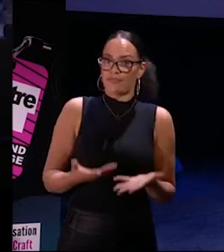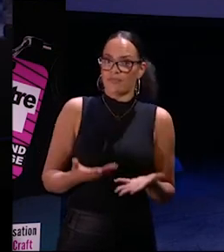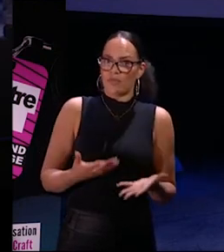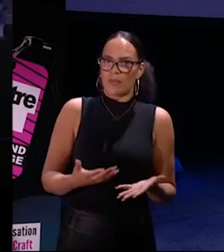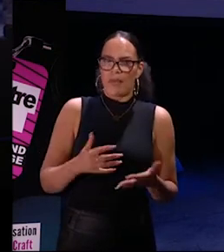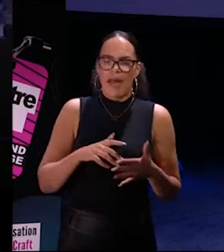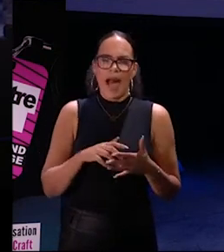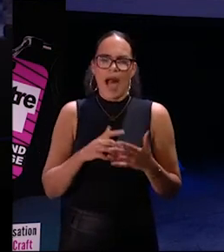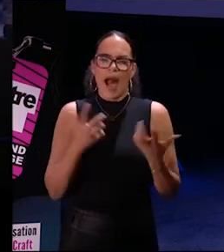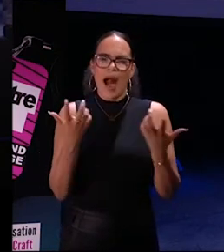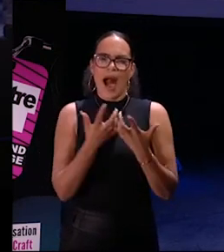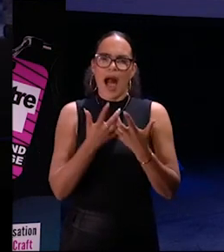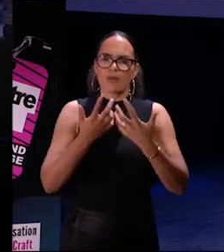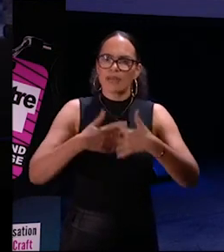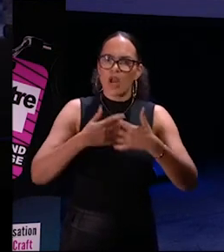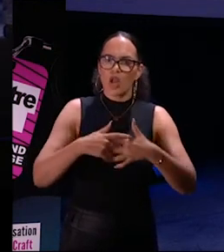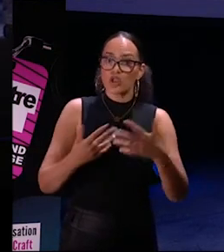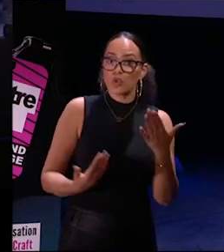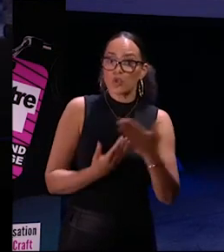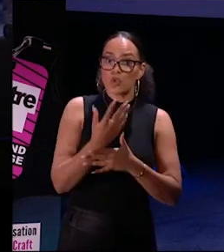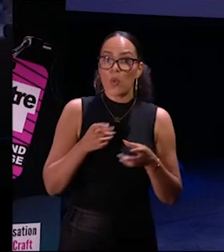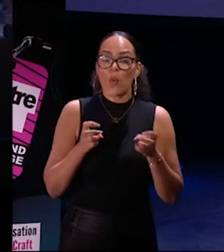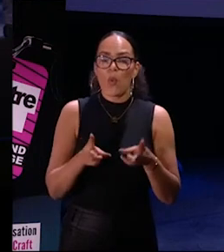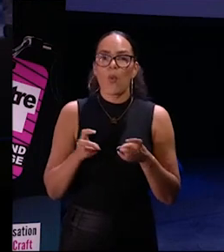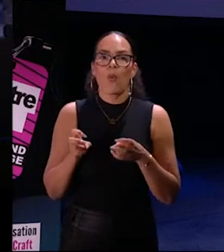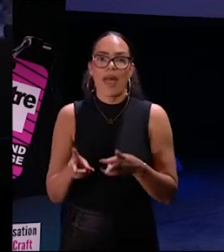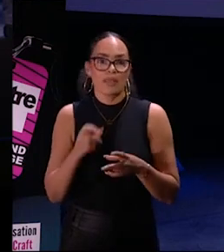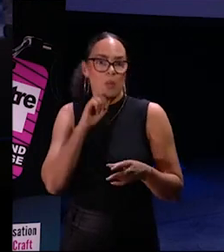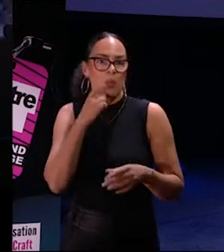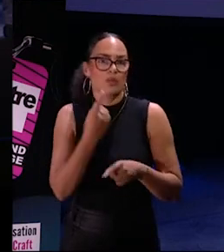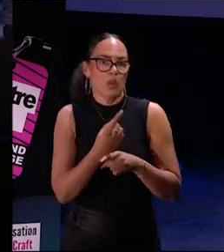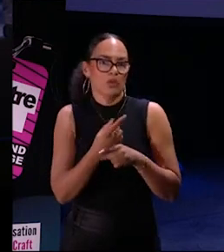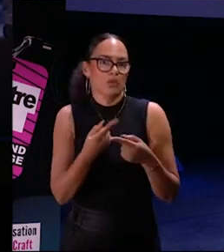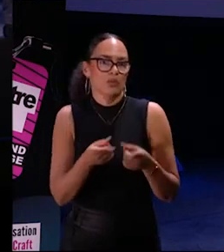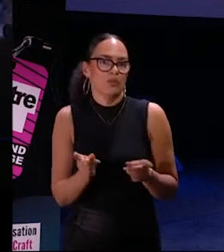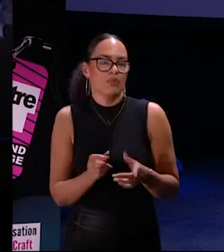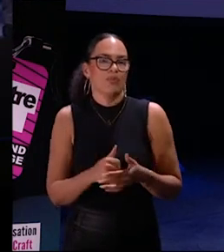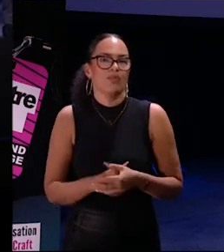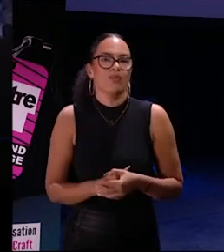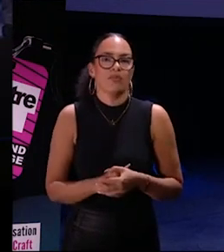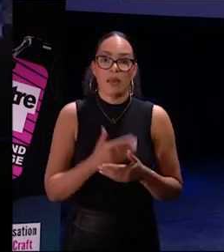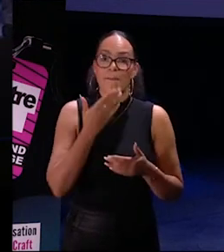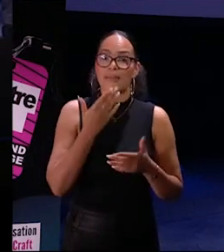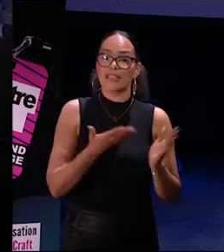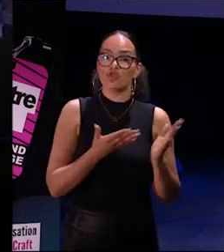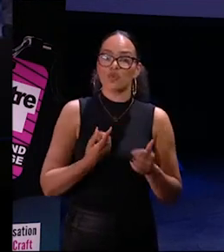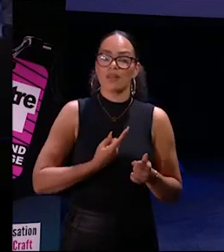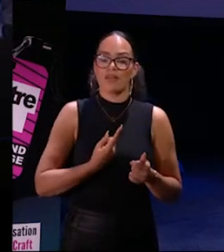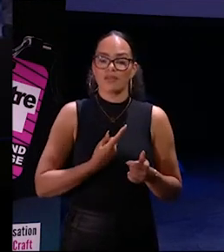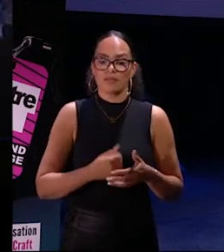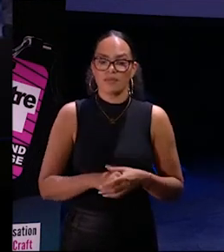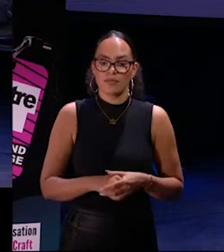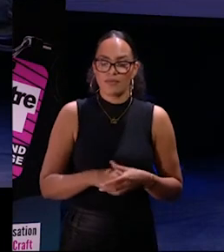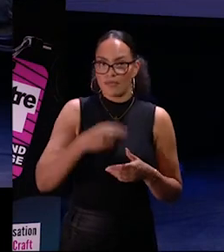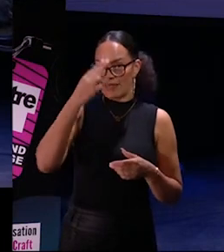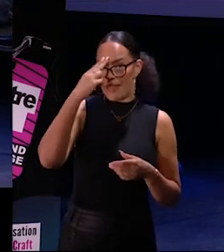used in new ways. And today, we have three experts here who are going to talk to you about that. Can they please introduce themselves? Hello, my name is